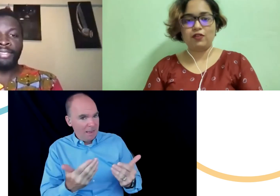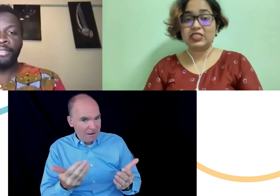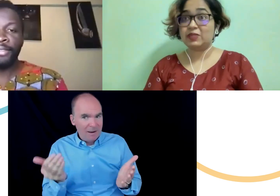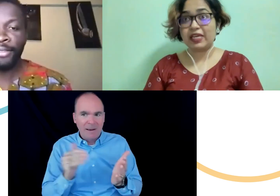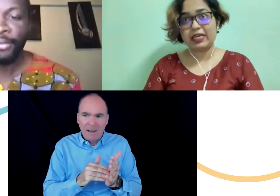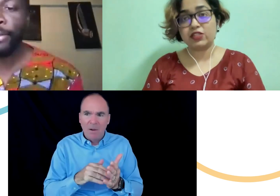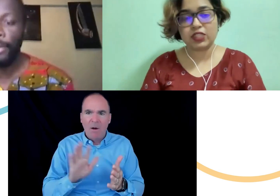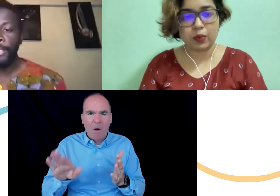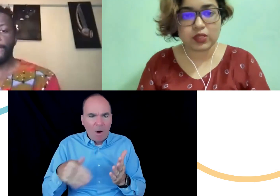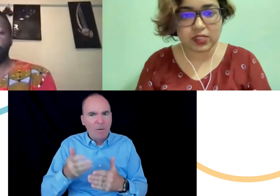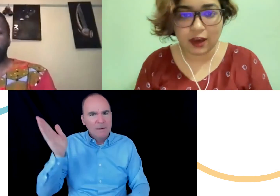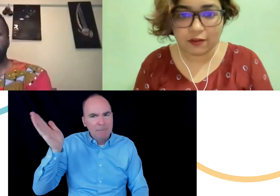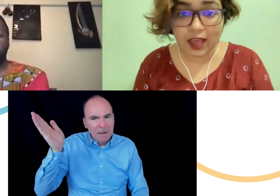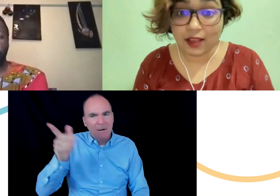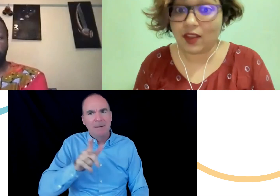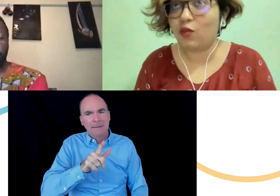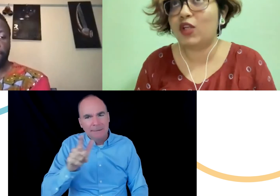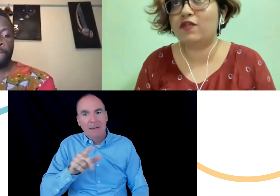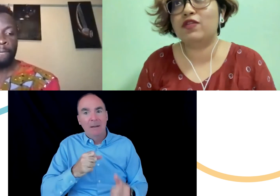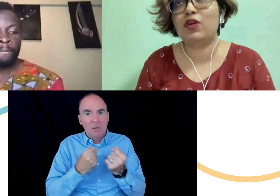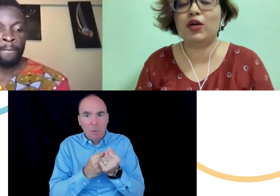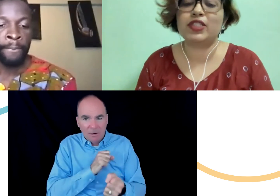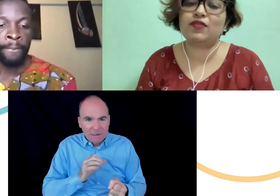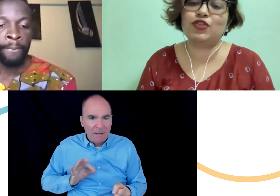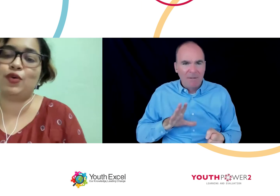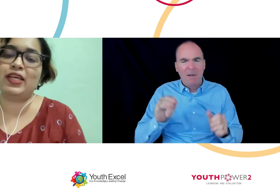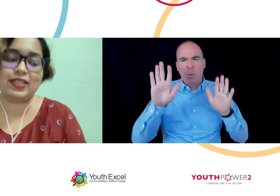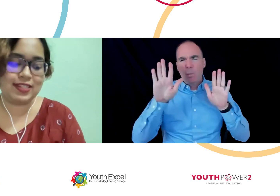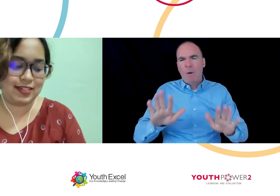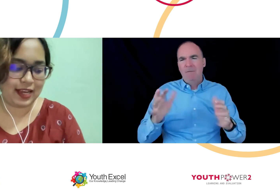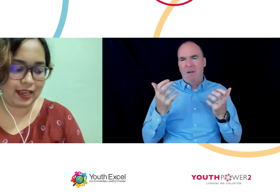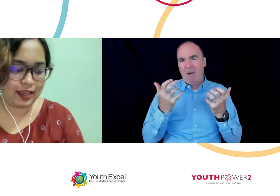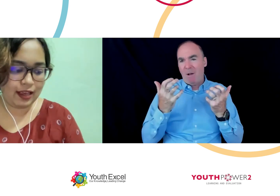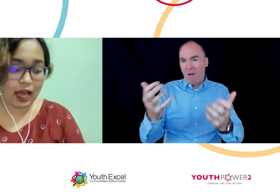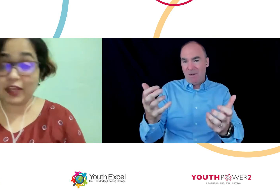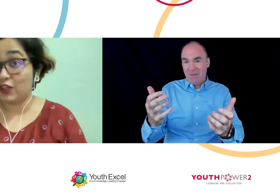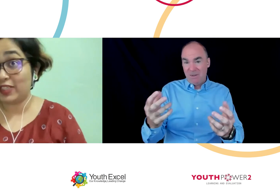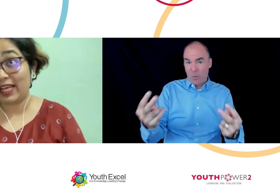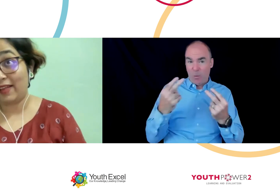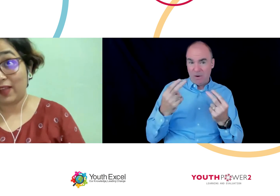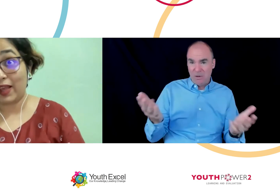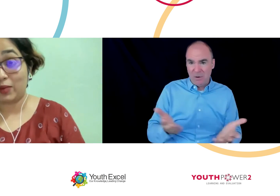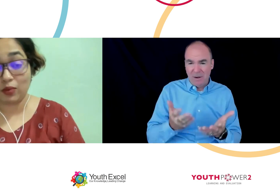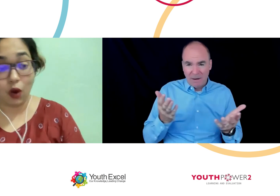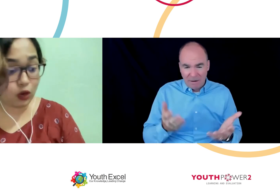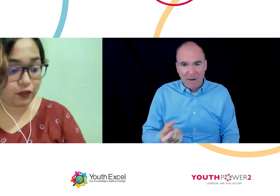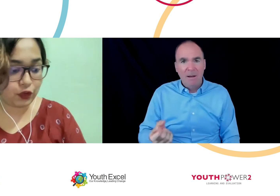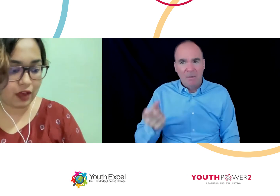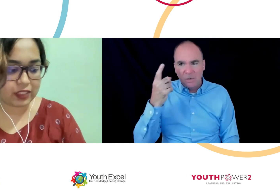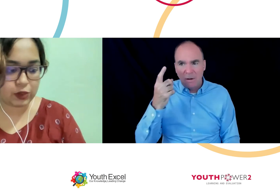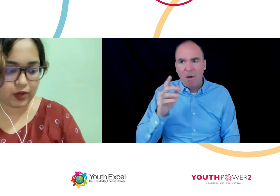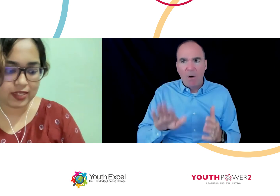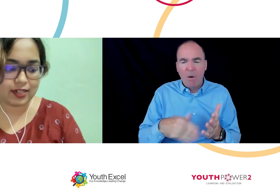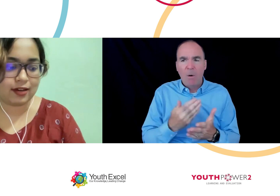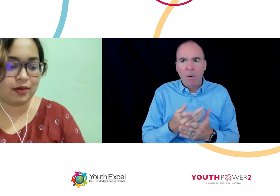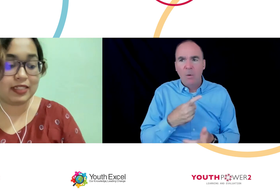all of our speakers, support staff, and the wonderful audience for joining us today. I understand that all of you